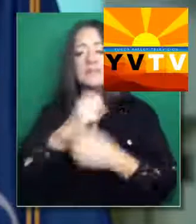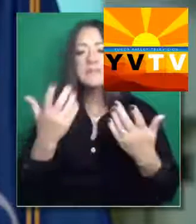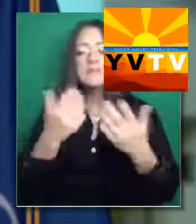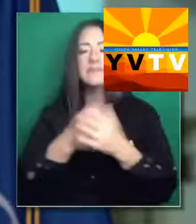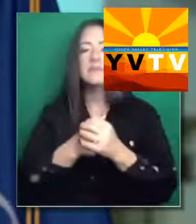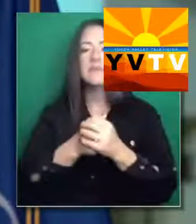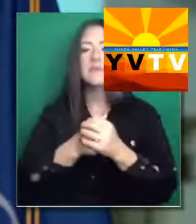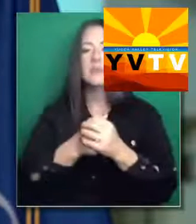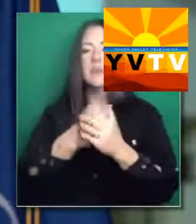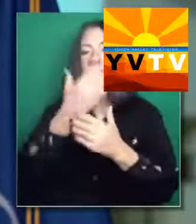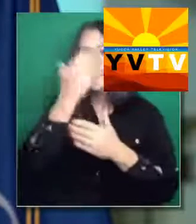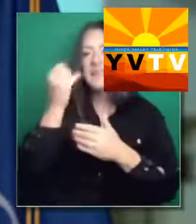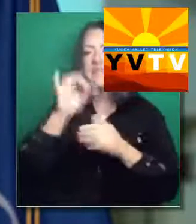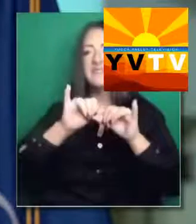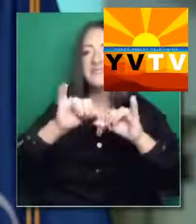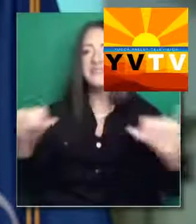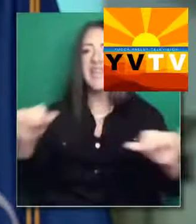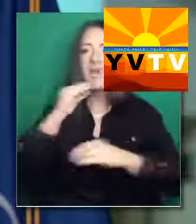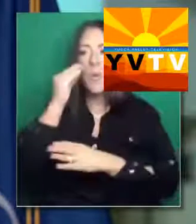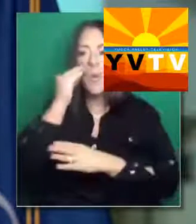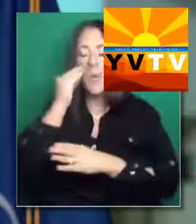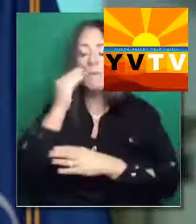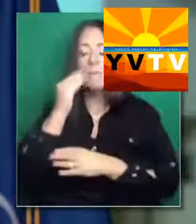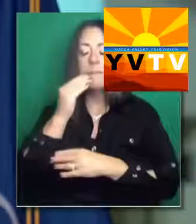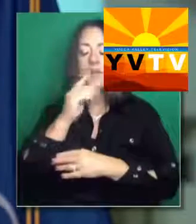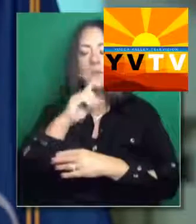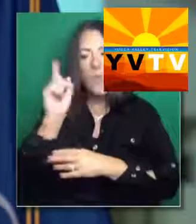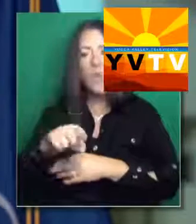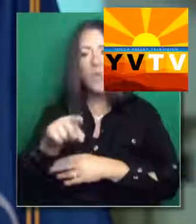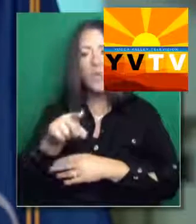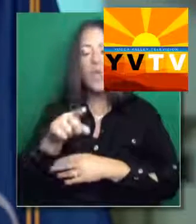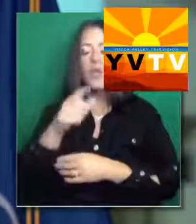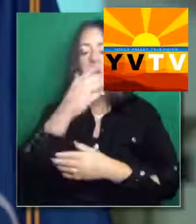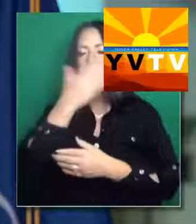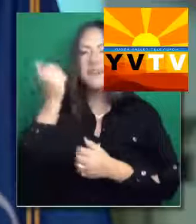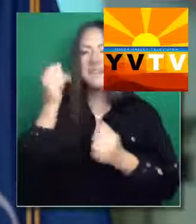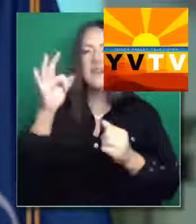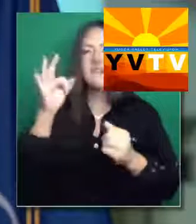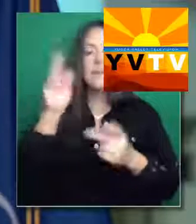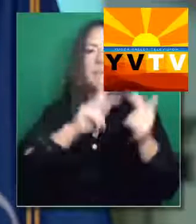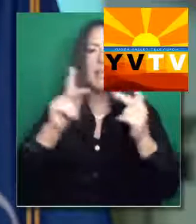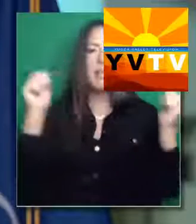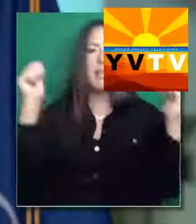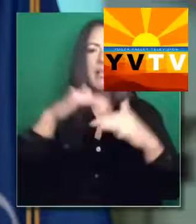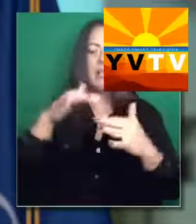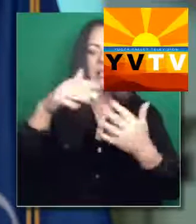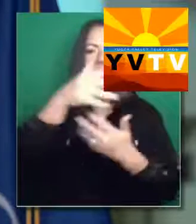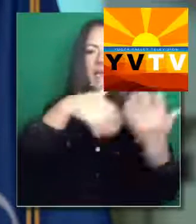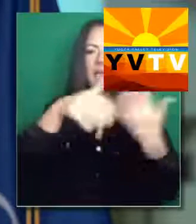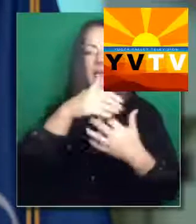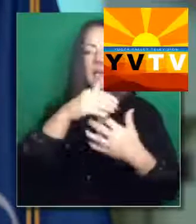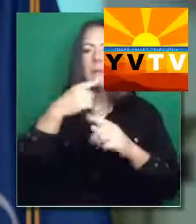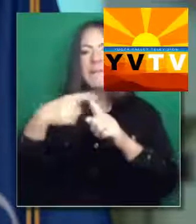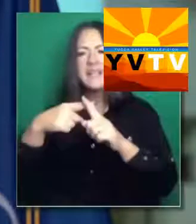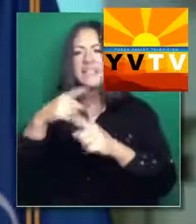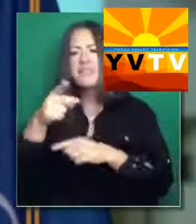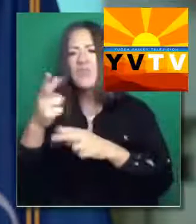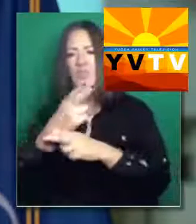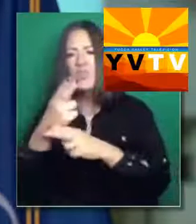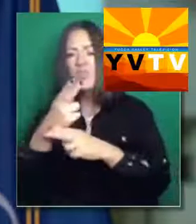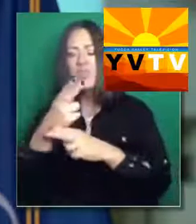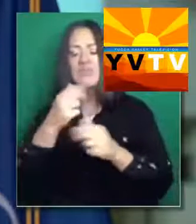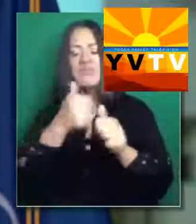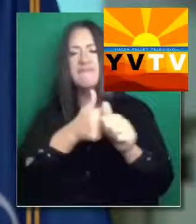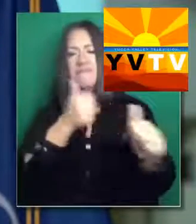of the stay-at-home order, mitigation in terms of the mixing and obviously all these non-pharmaceutical interventions and the common sense impact of